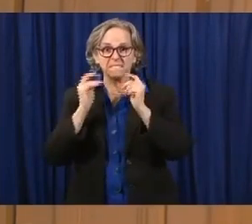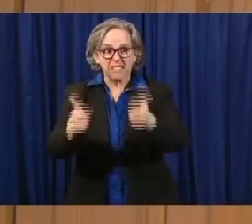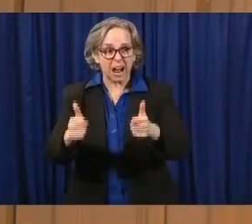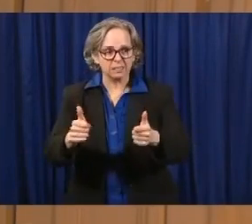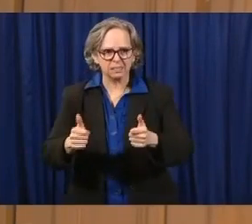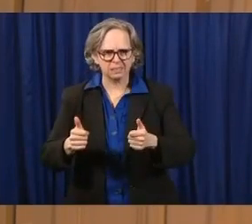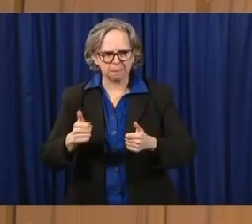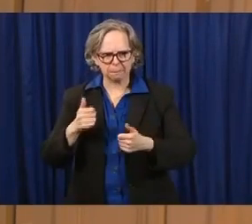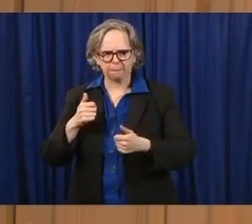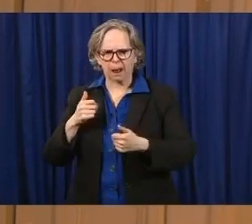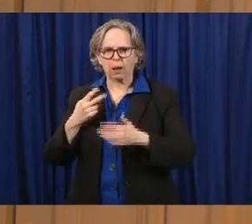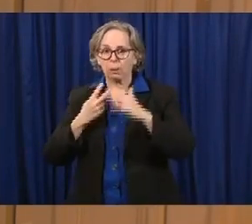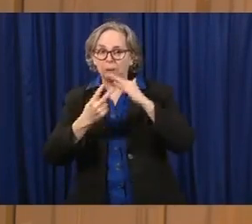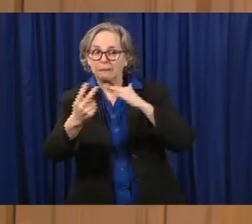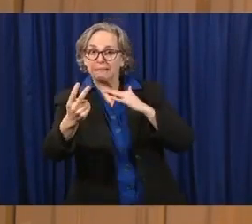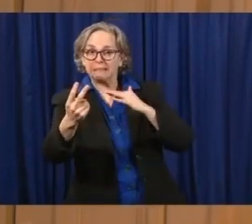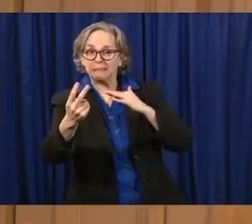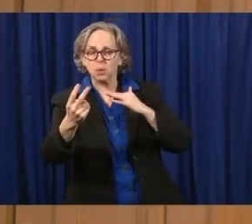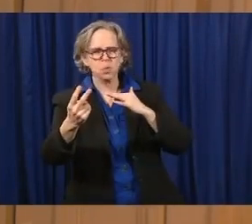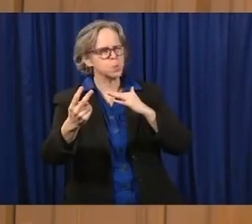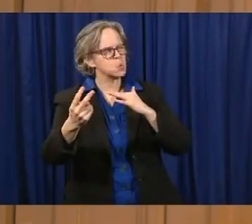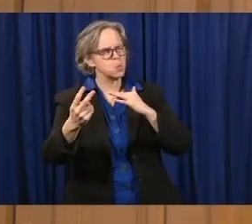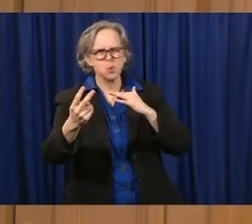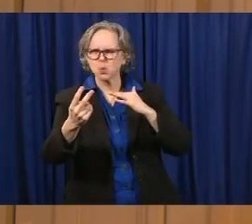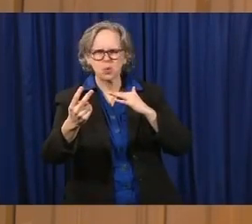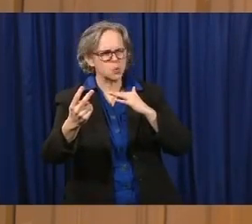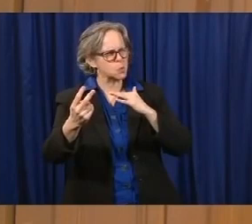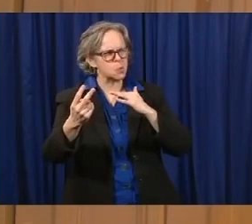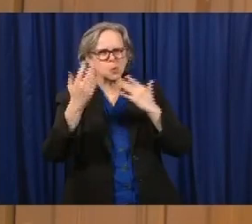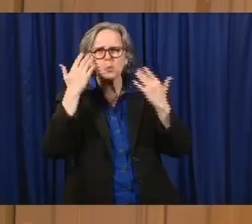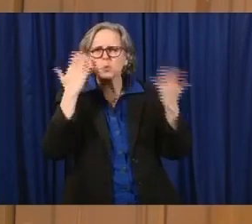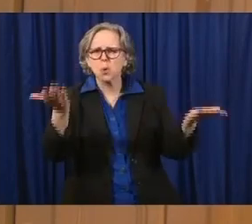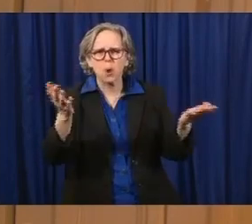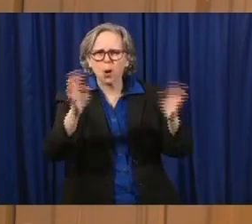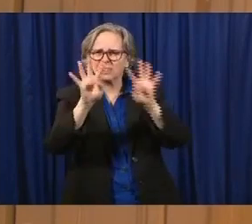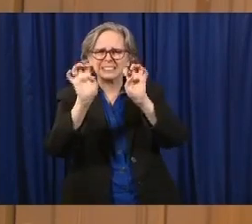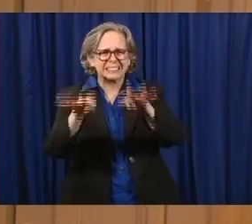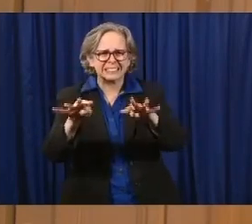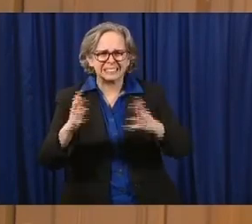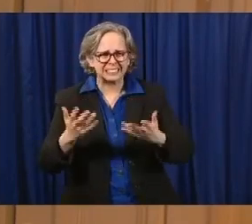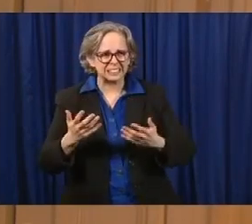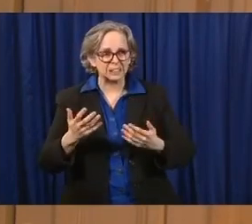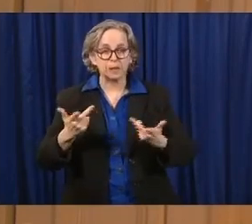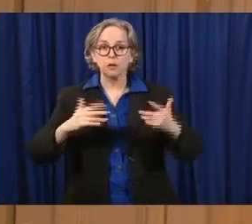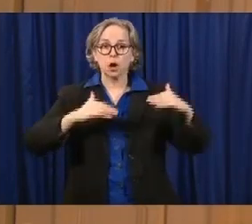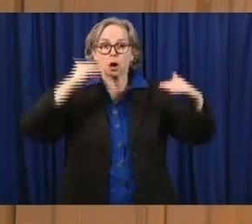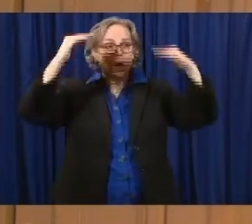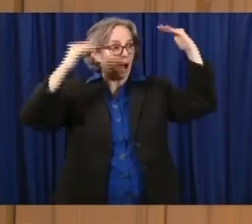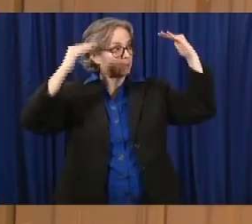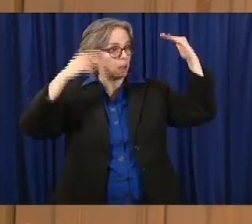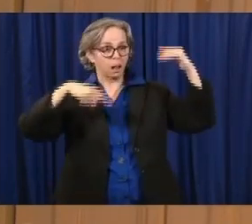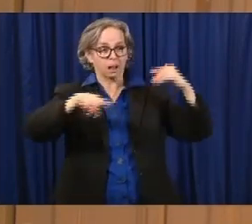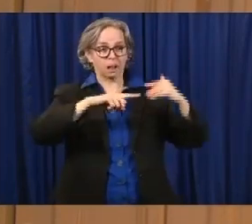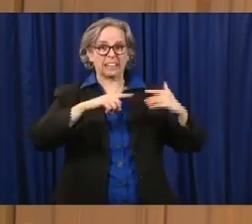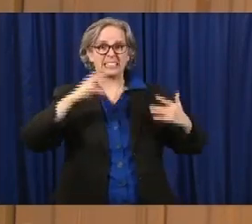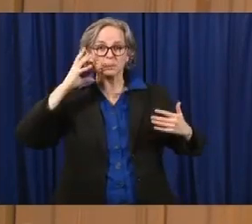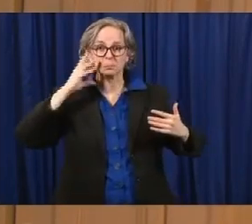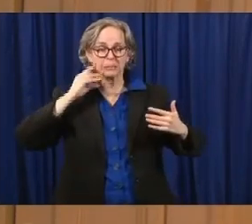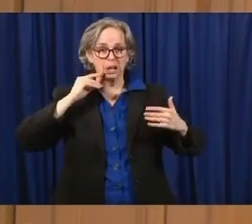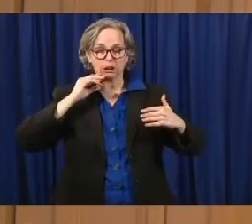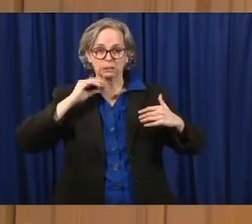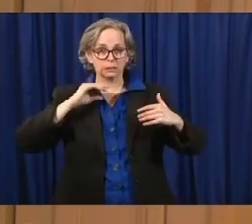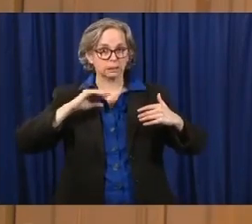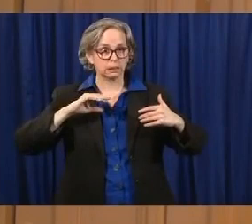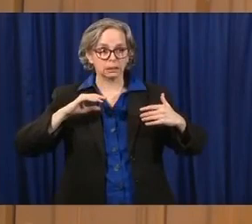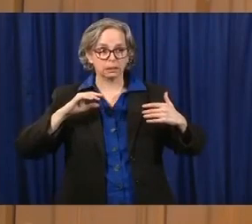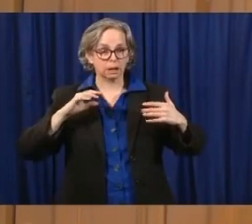know this journey yet. And so we, as the grown-ups, are experiencing unprecedented